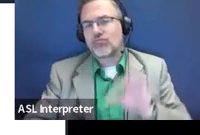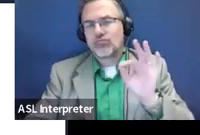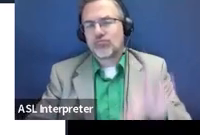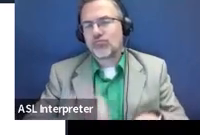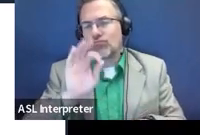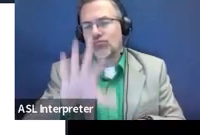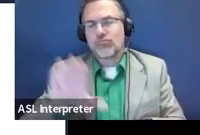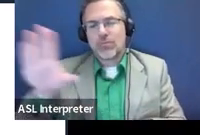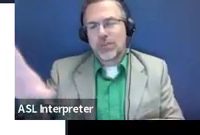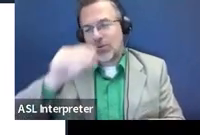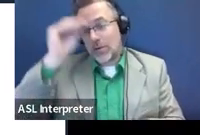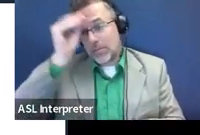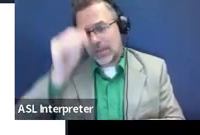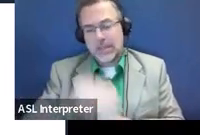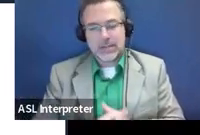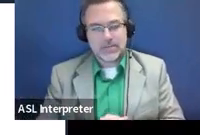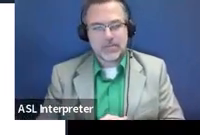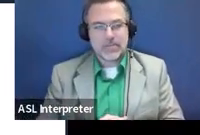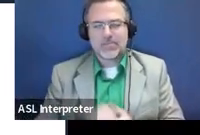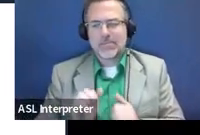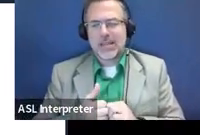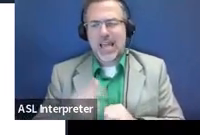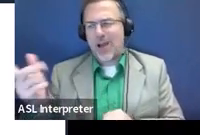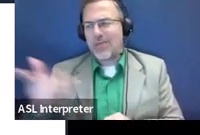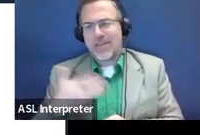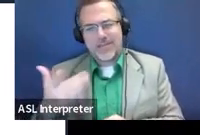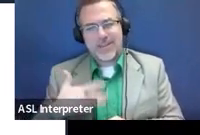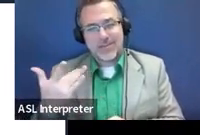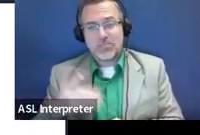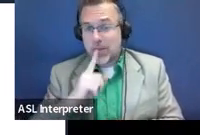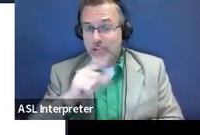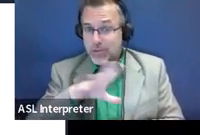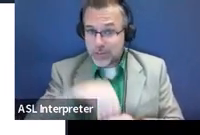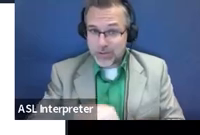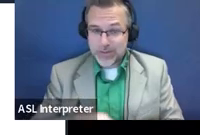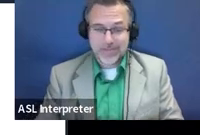about their child's progress. So just making sure that that's included.